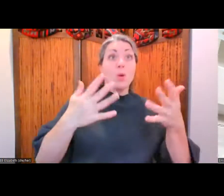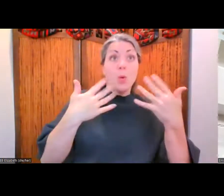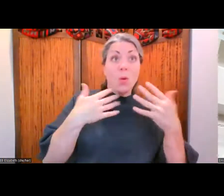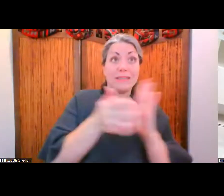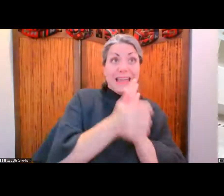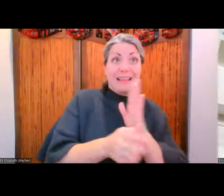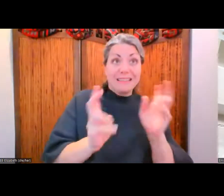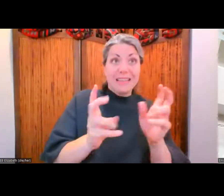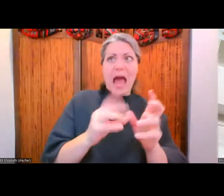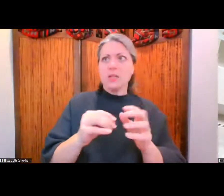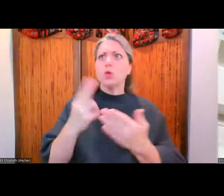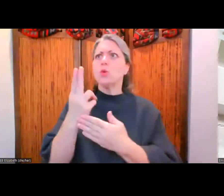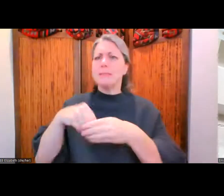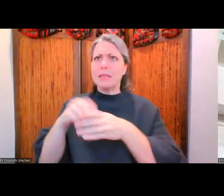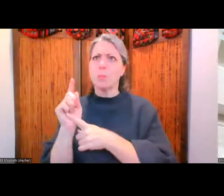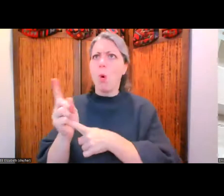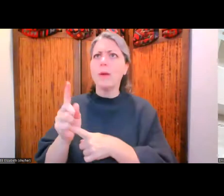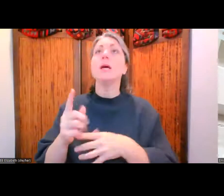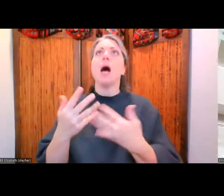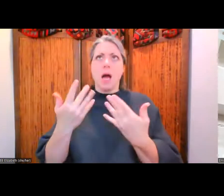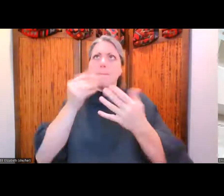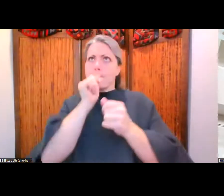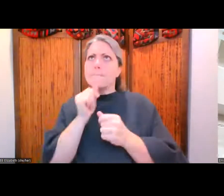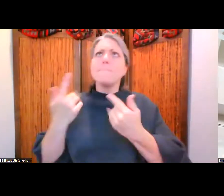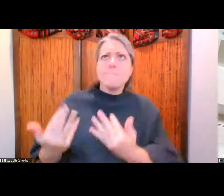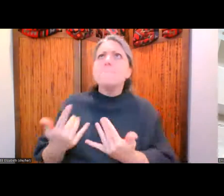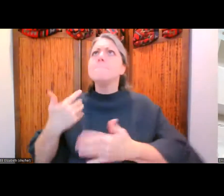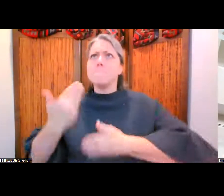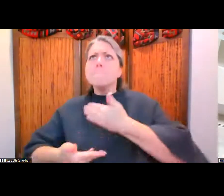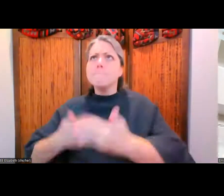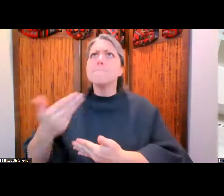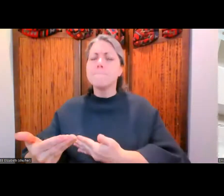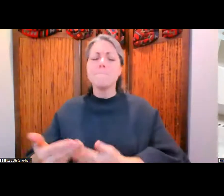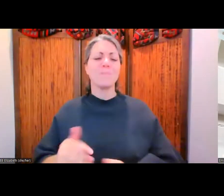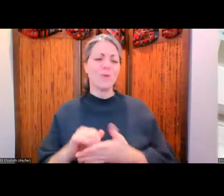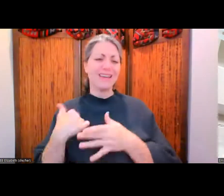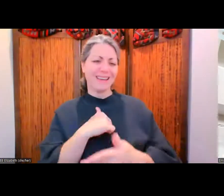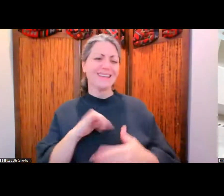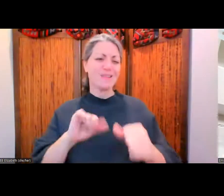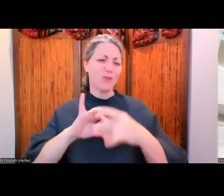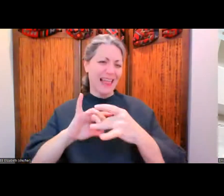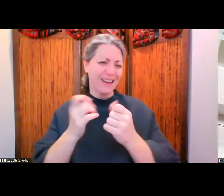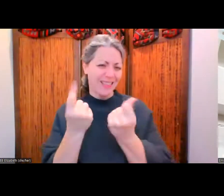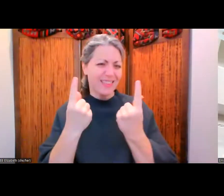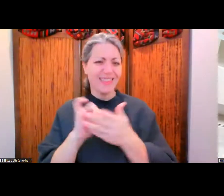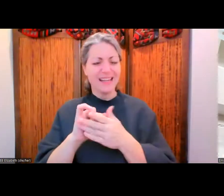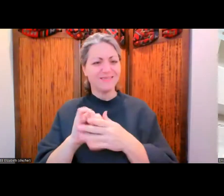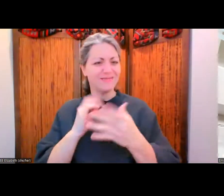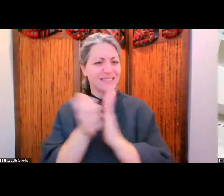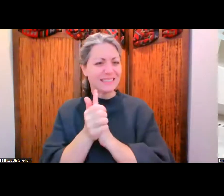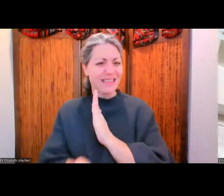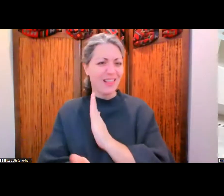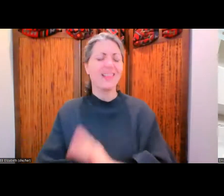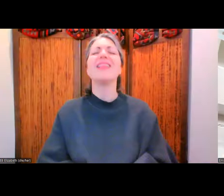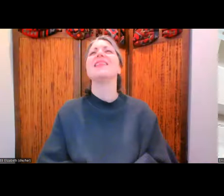in the moment is a challenge to which I think we can all relate. And so understanding the overlap between autism and ADHD is